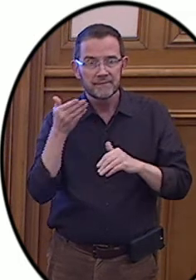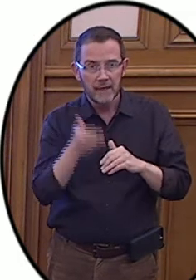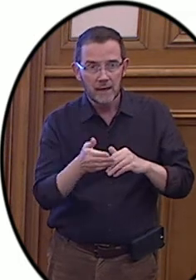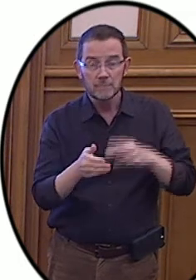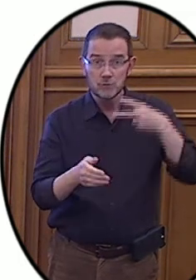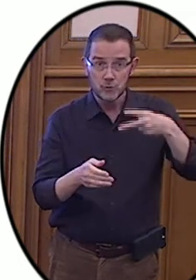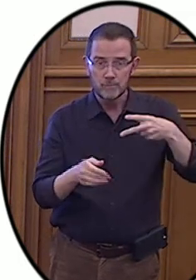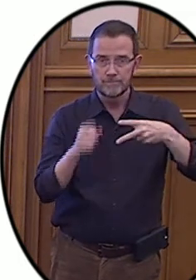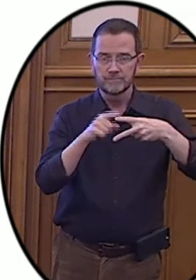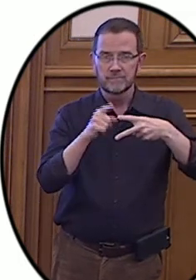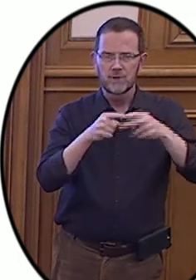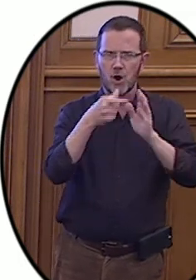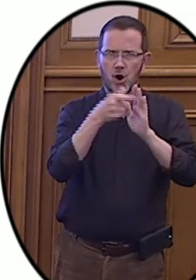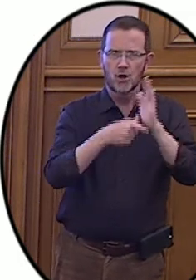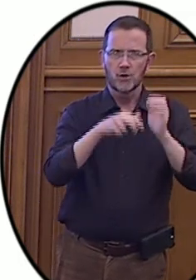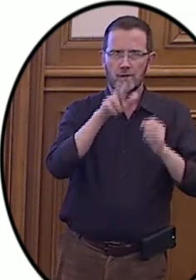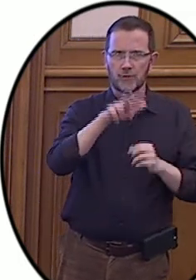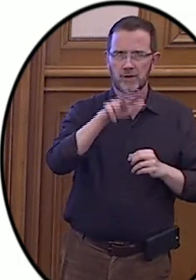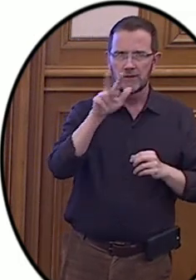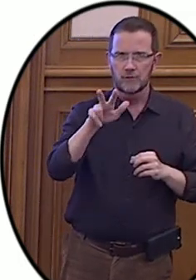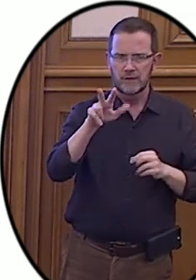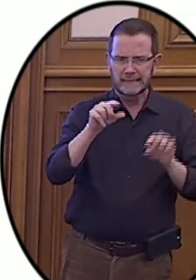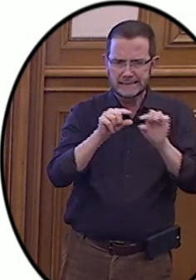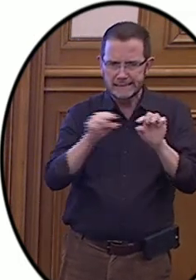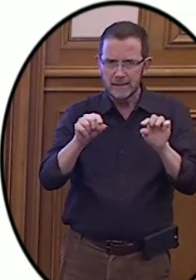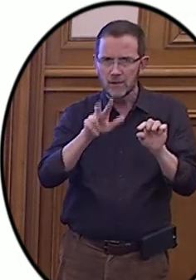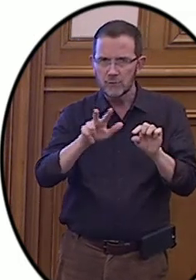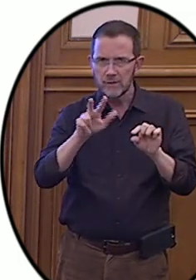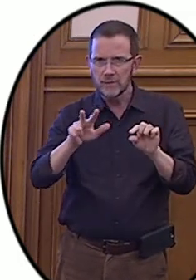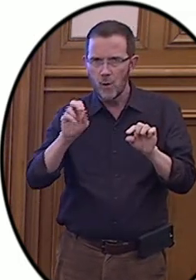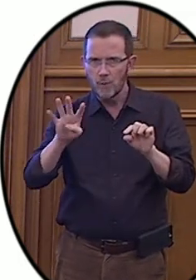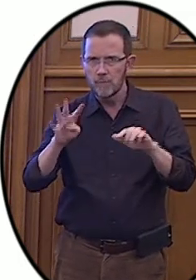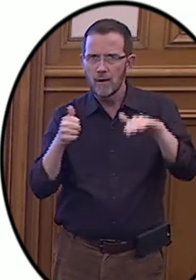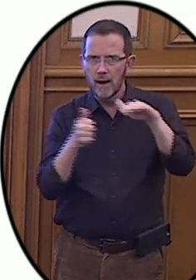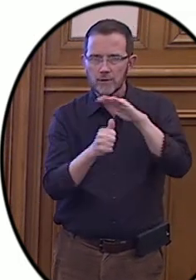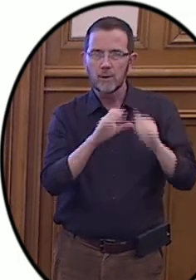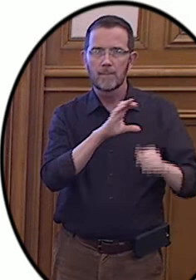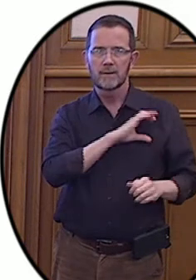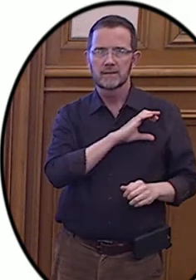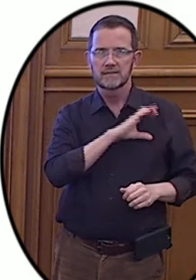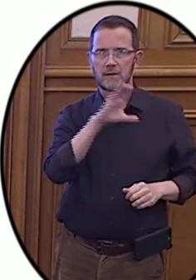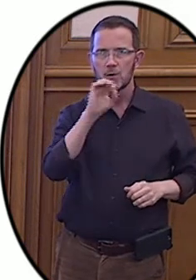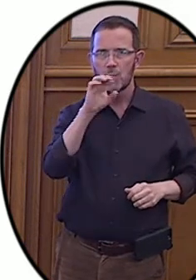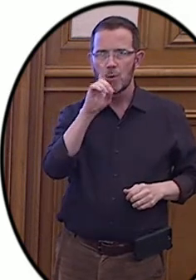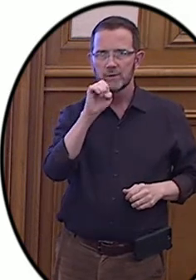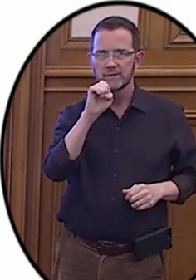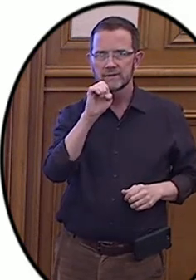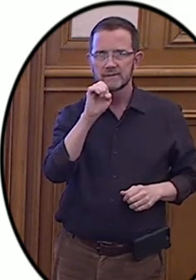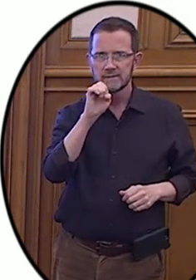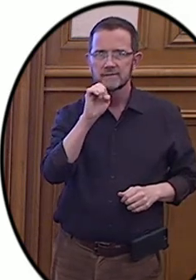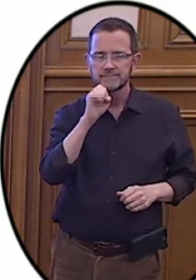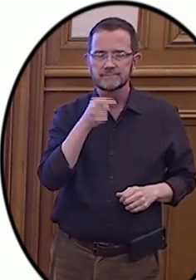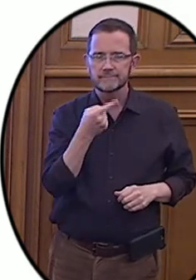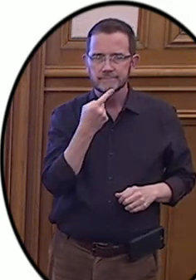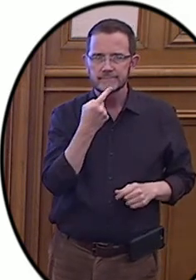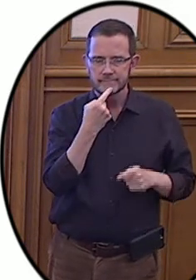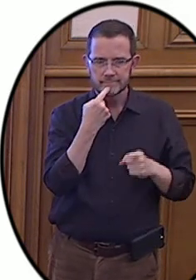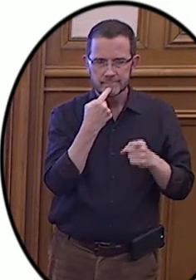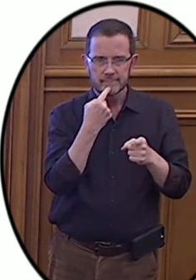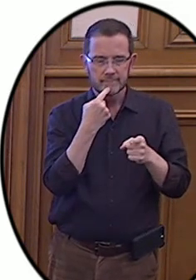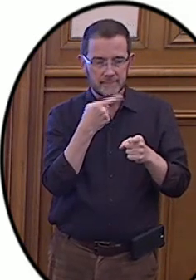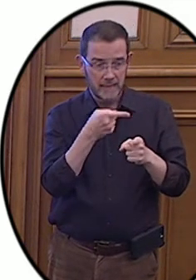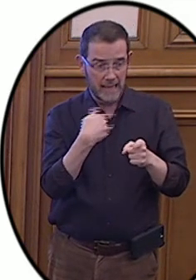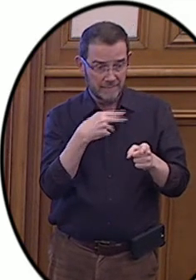Article 33, Section 3304 of the Police Code, which prohibits discrimination in housing based